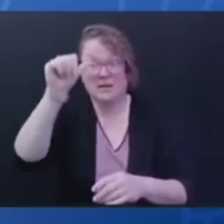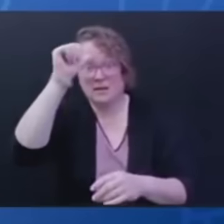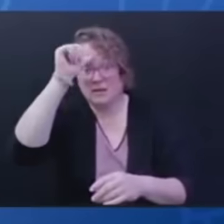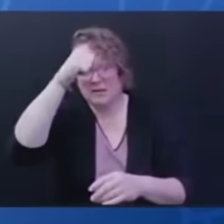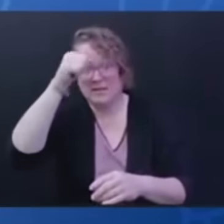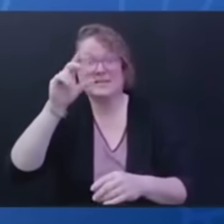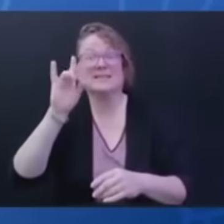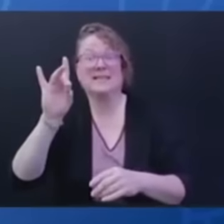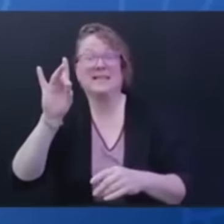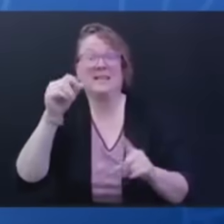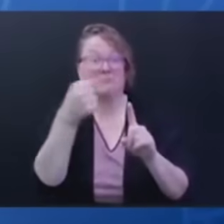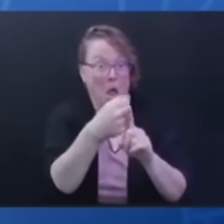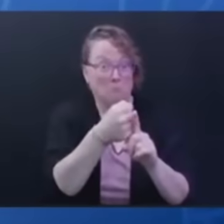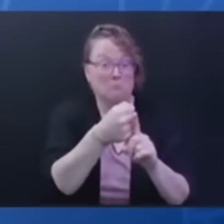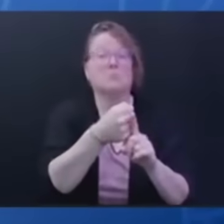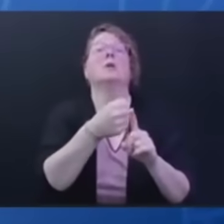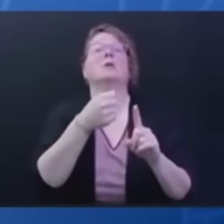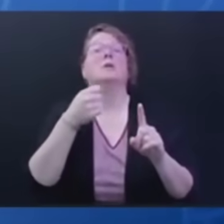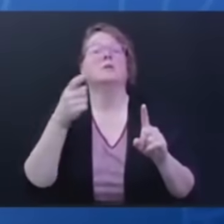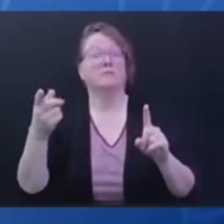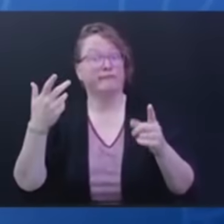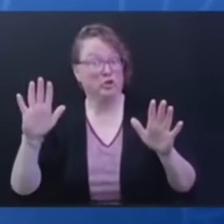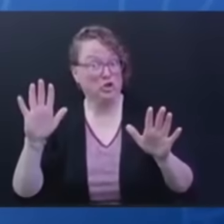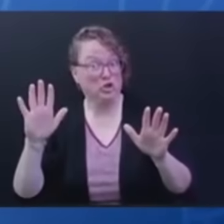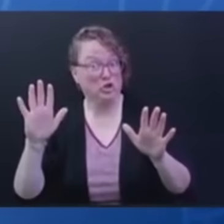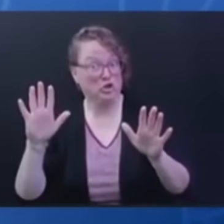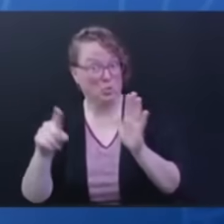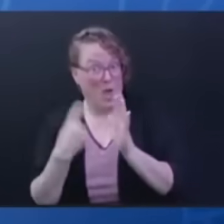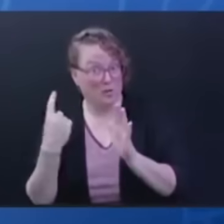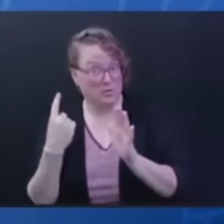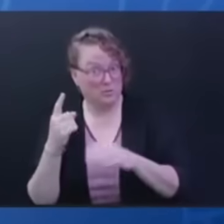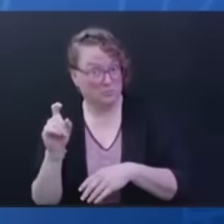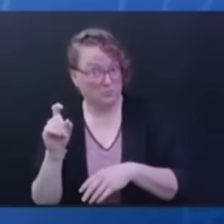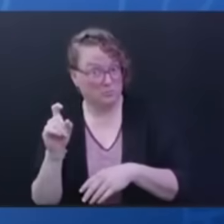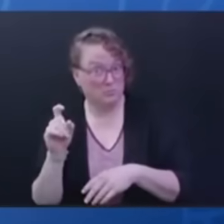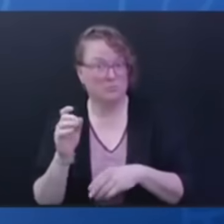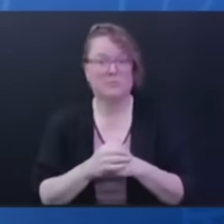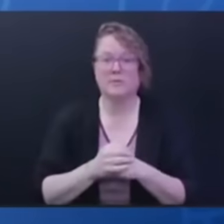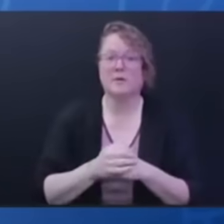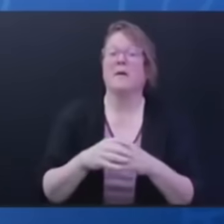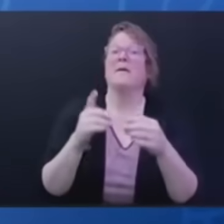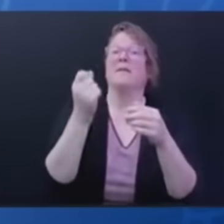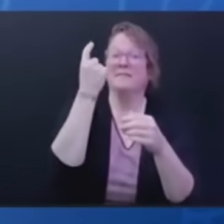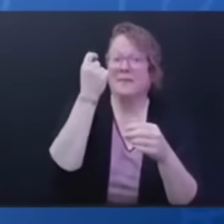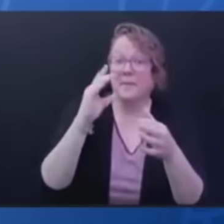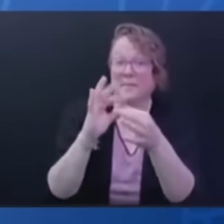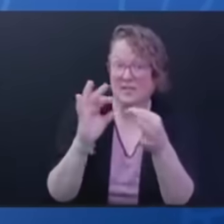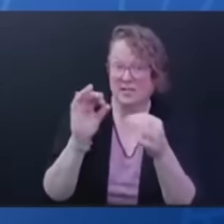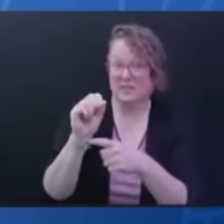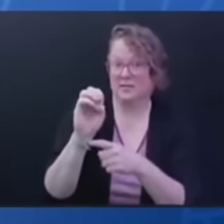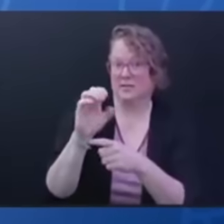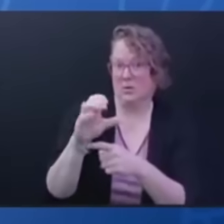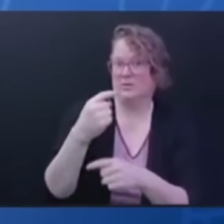the message from the Secretary, and I think from the United States as a whole in general, is that the violence should stop, that